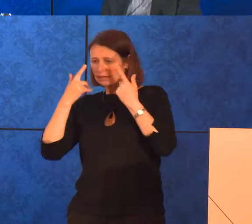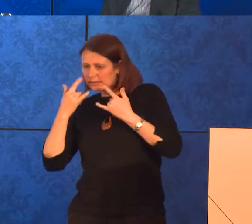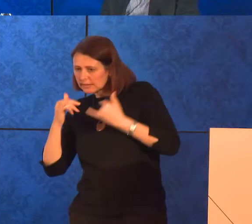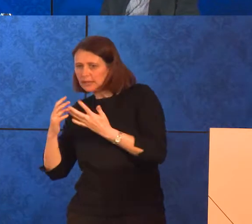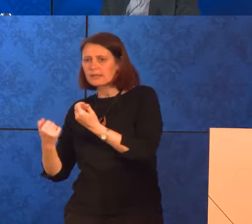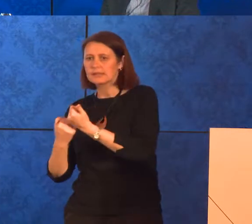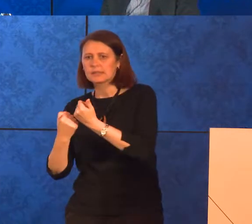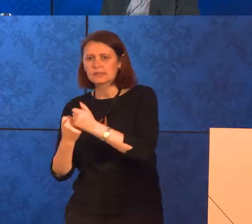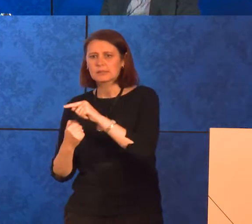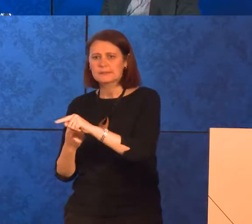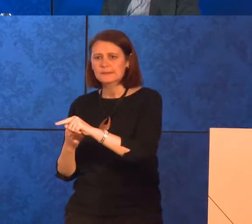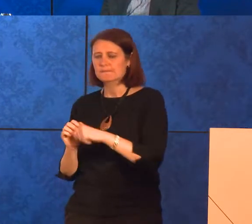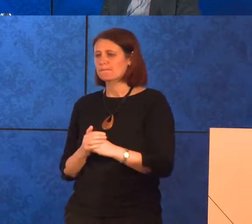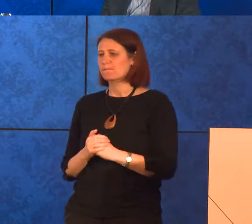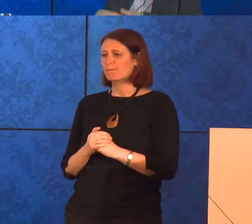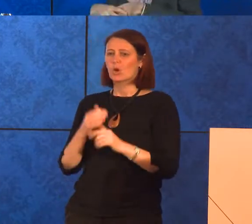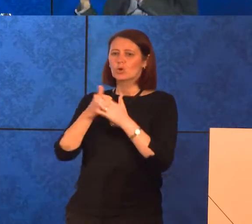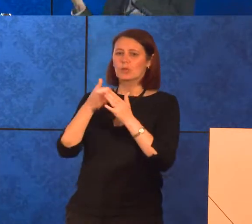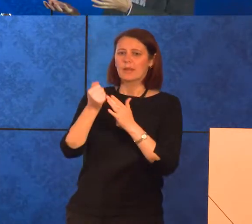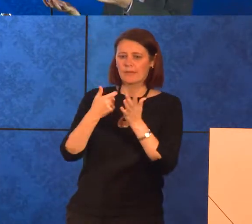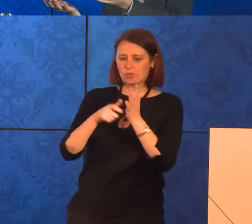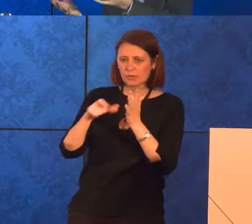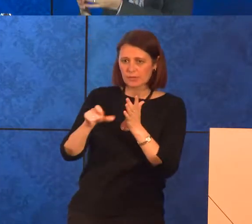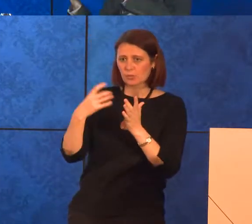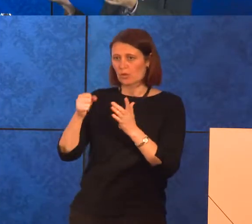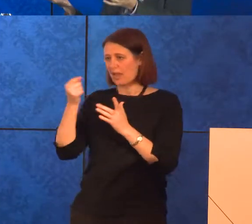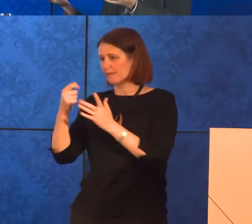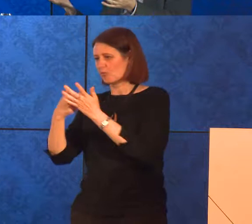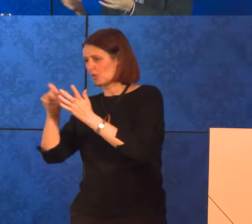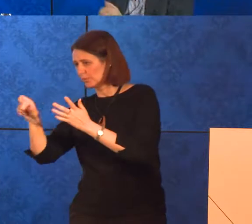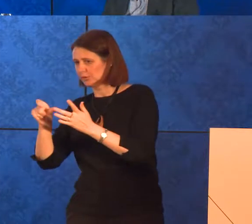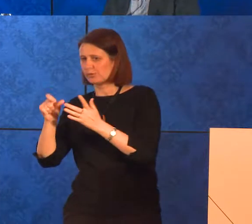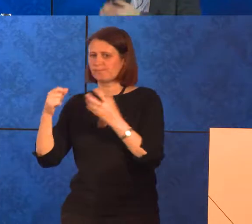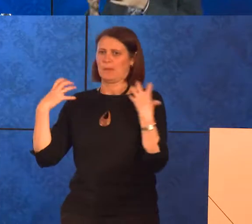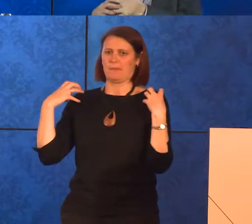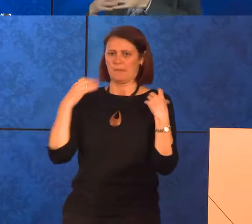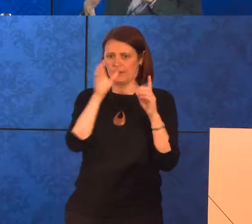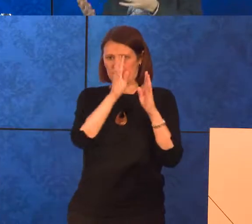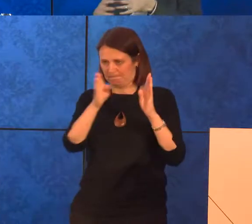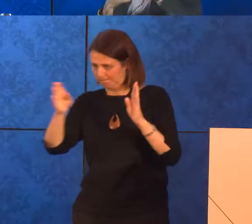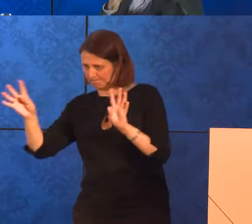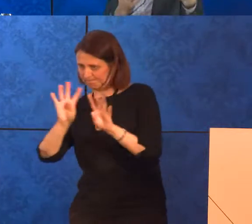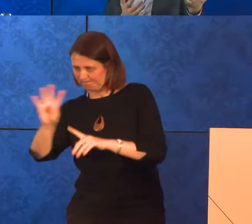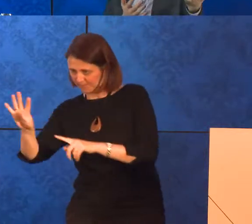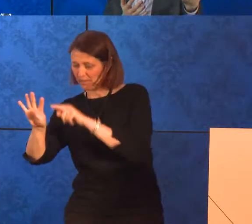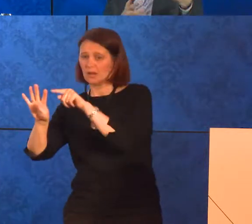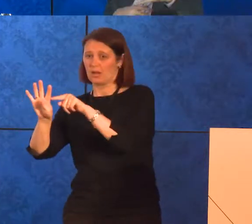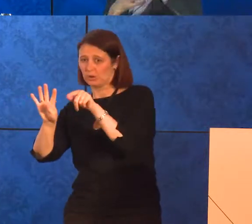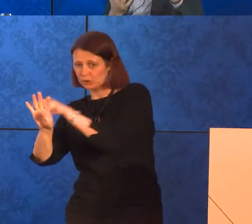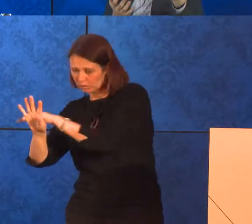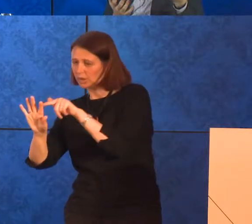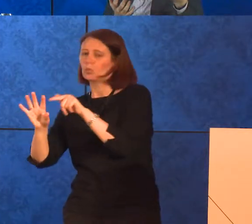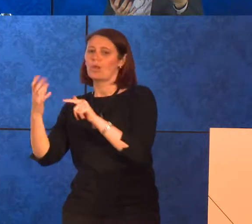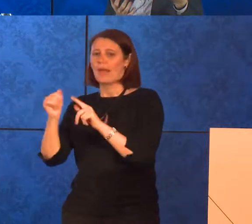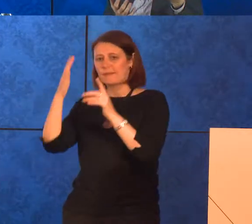they? So usually a Royal Commission will appoint a Royal Commissioner or a panel of Royal Commissioners, and then they appoint senior counsel assisting.